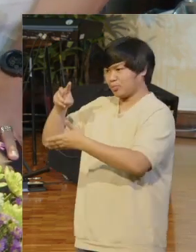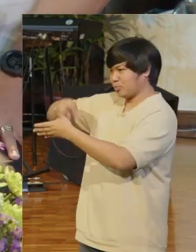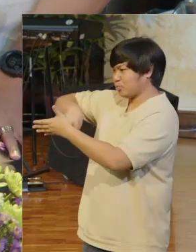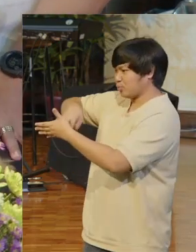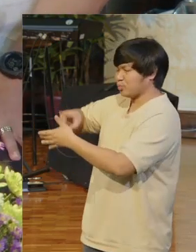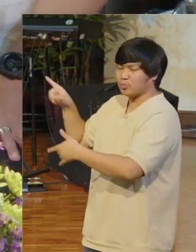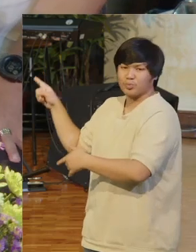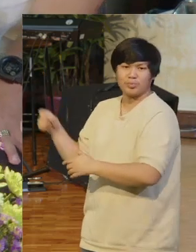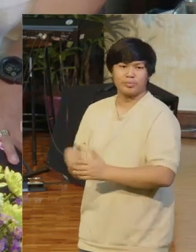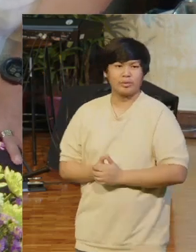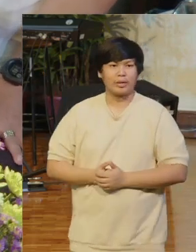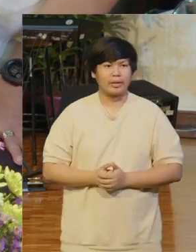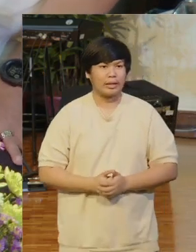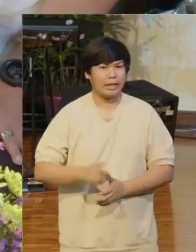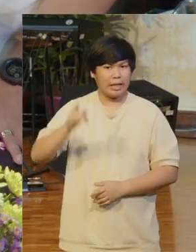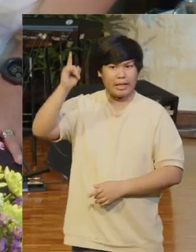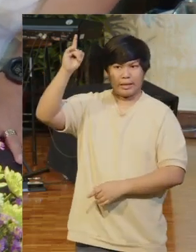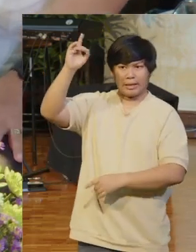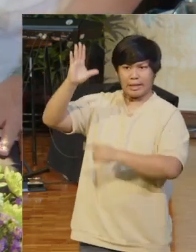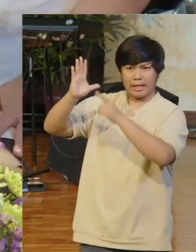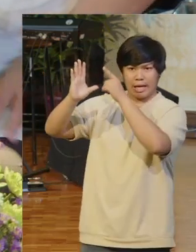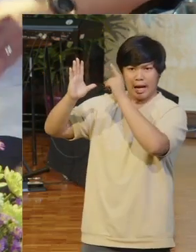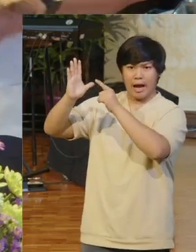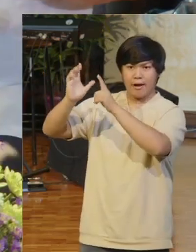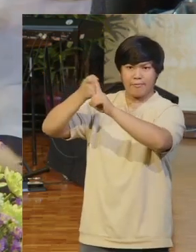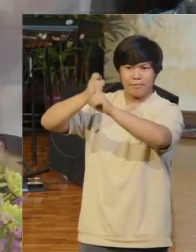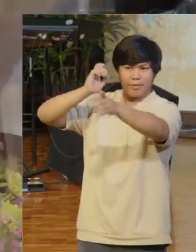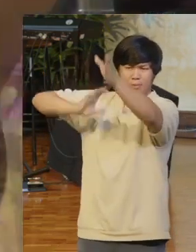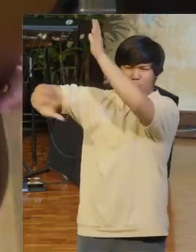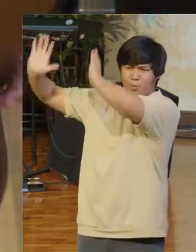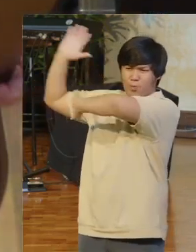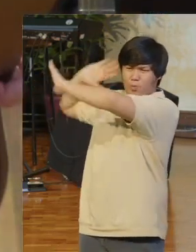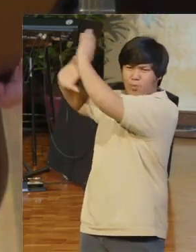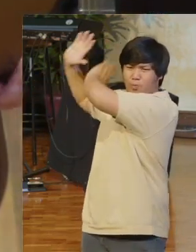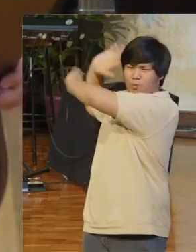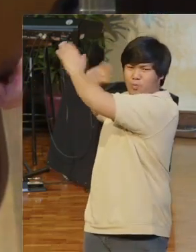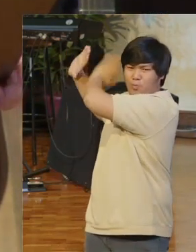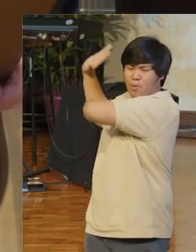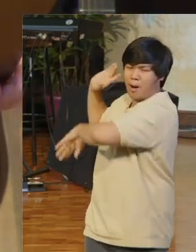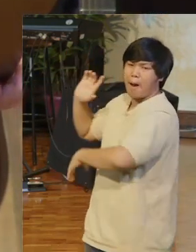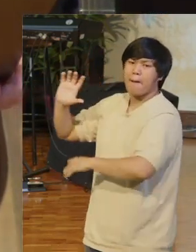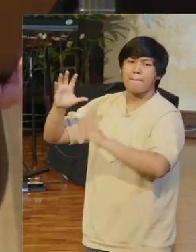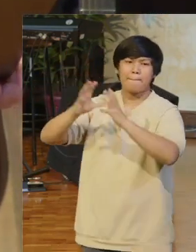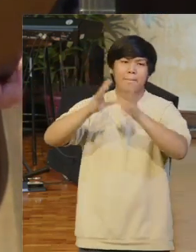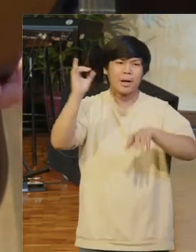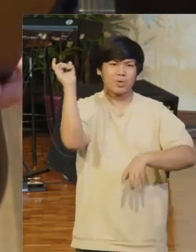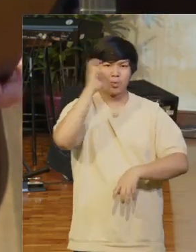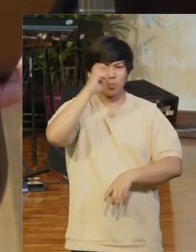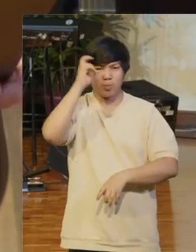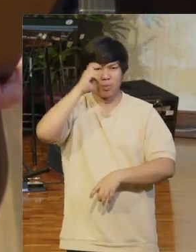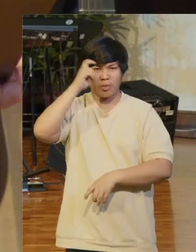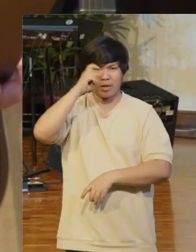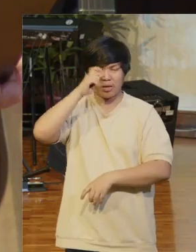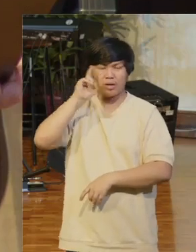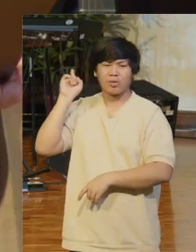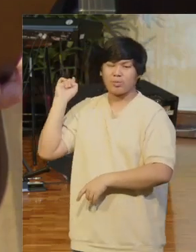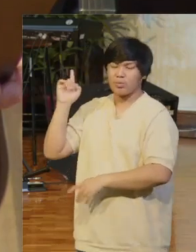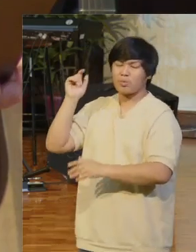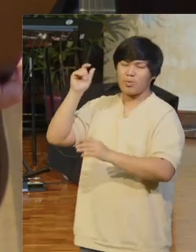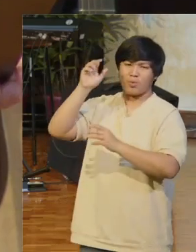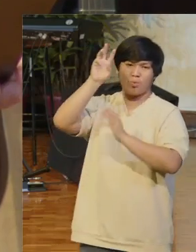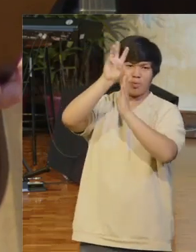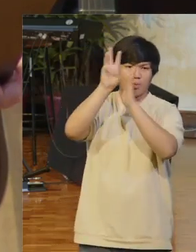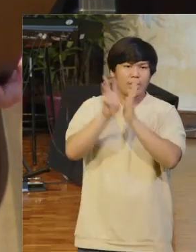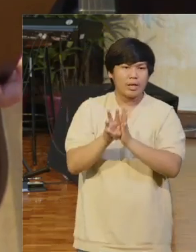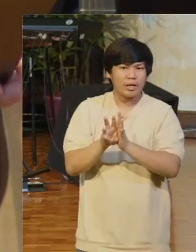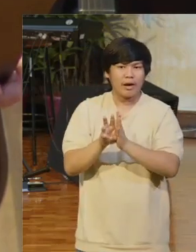inyo. God from all eternity did by the most wise and holy counsel of his own will, freely